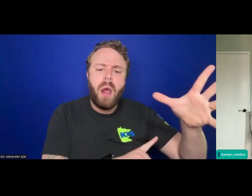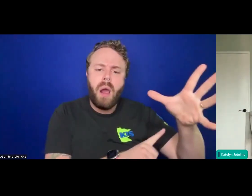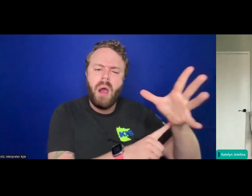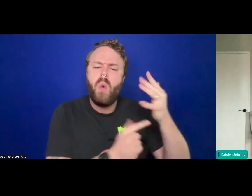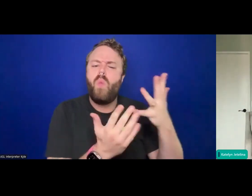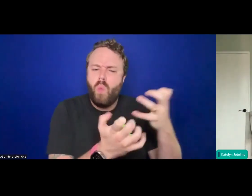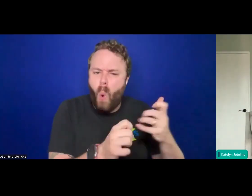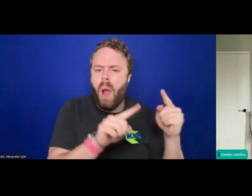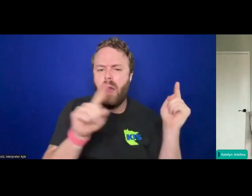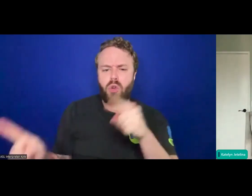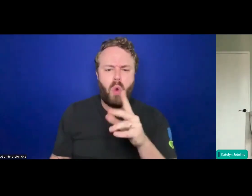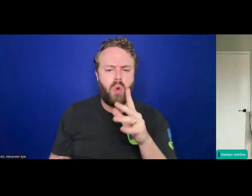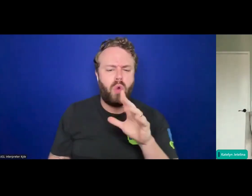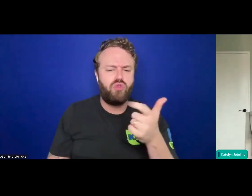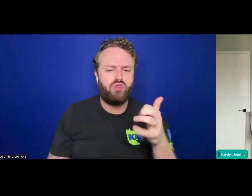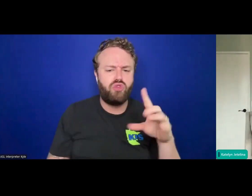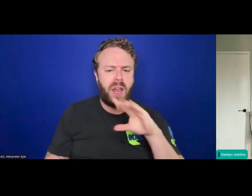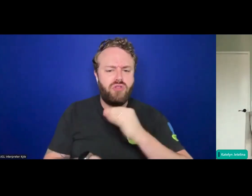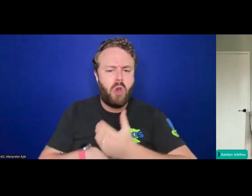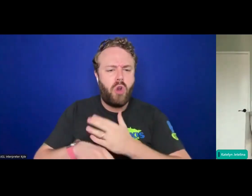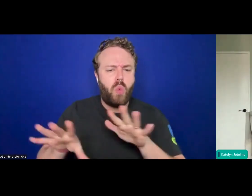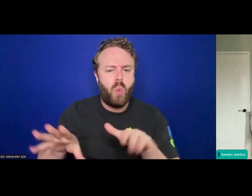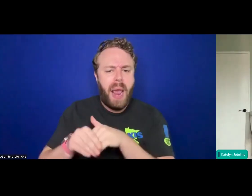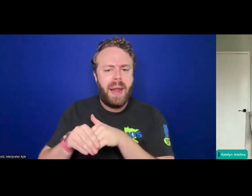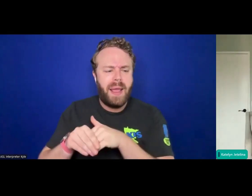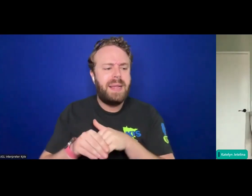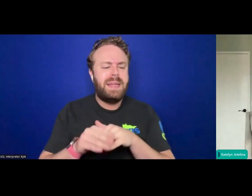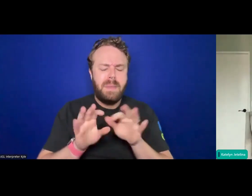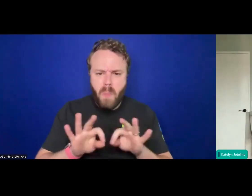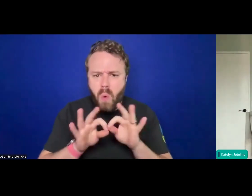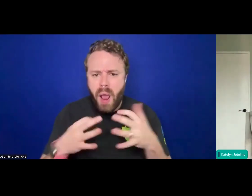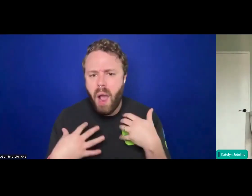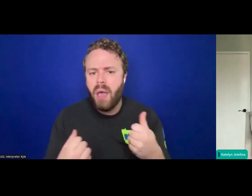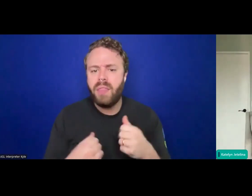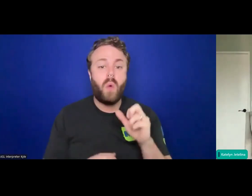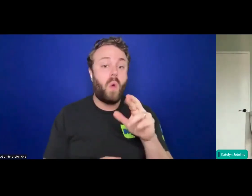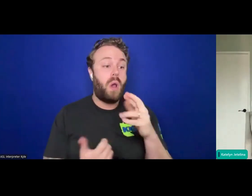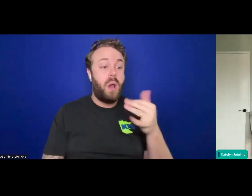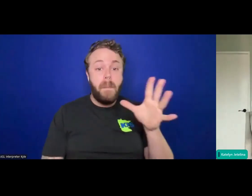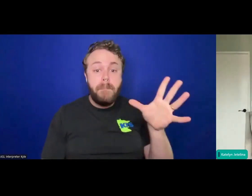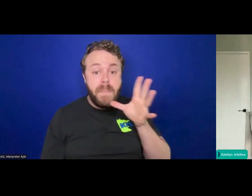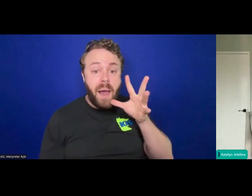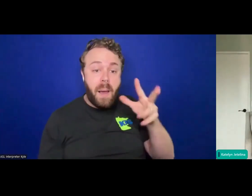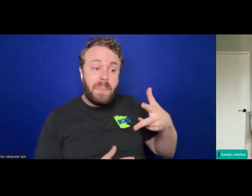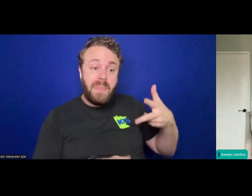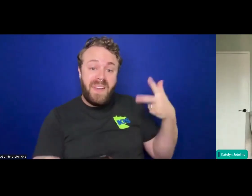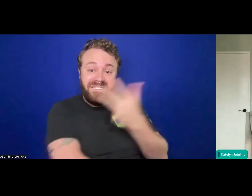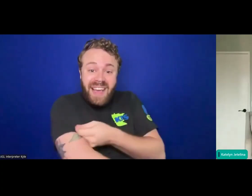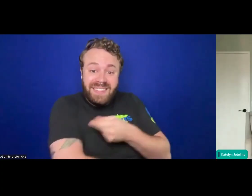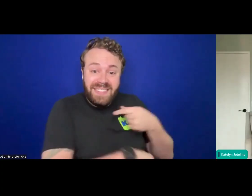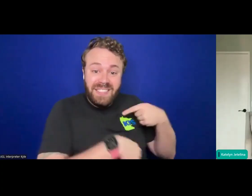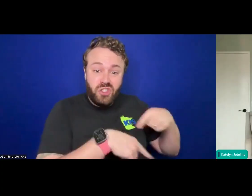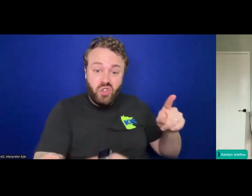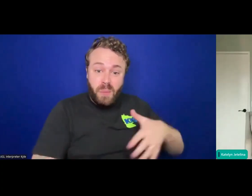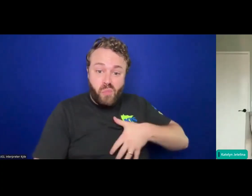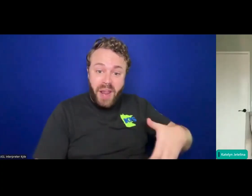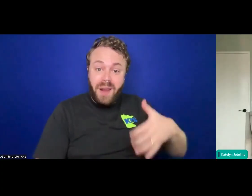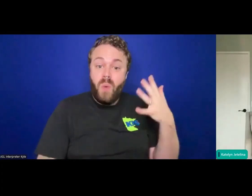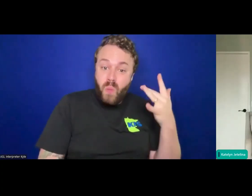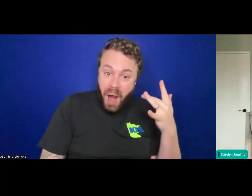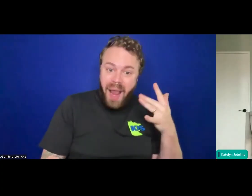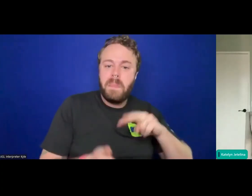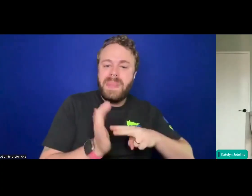granddaughter's wedding, or a mom getting vaccinated during pregnancy so her newborn has antibodies.